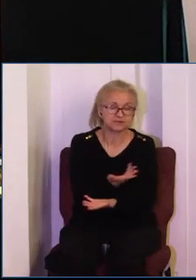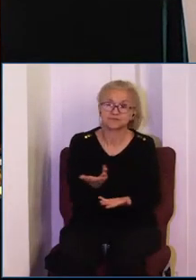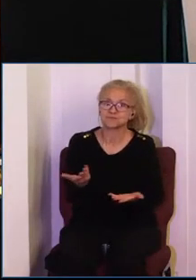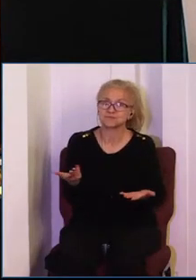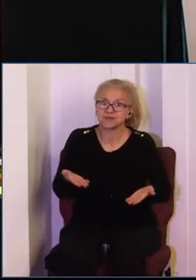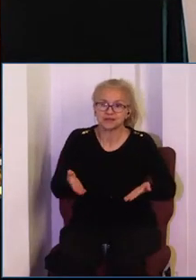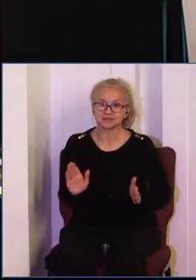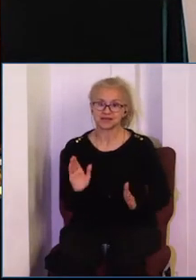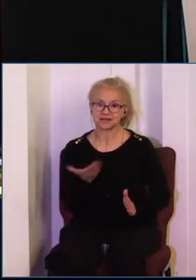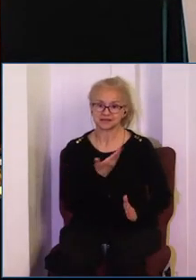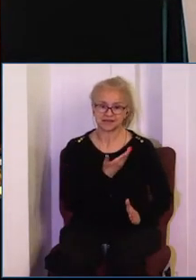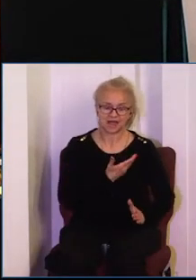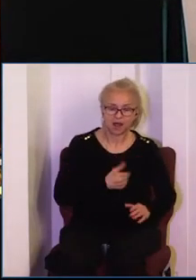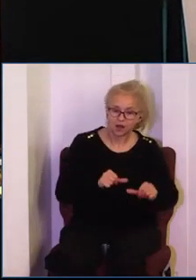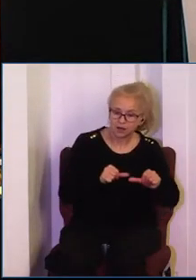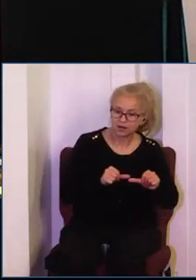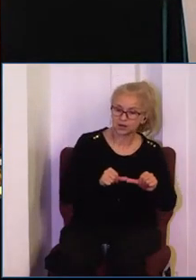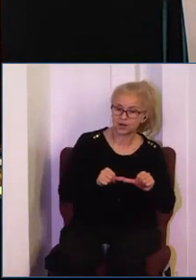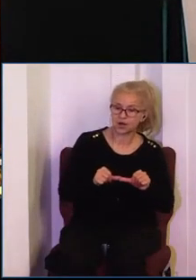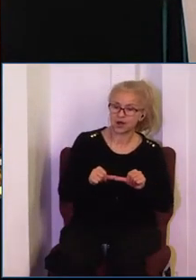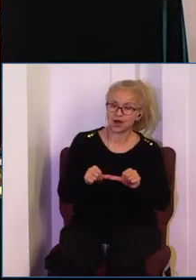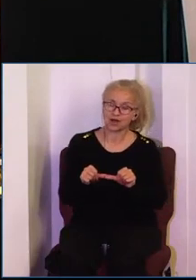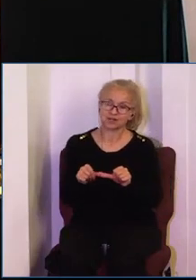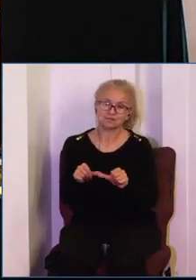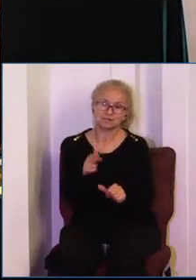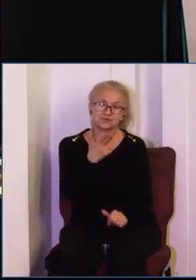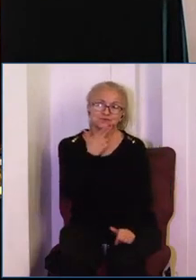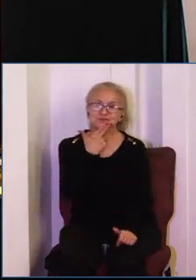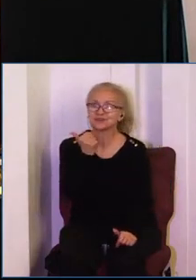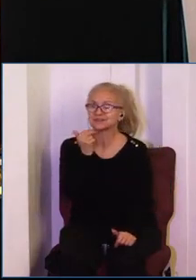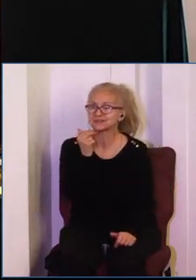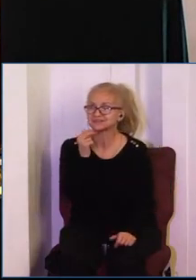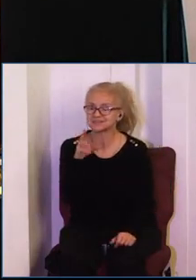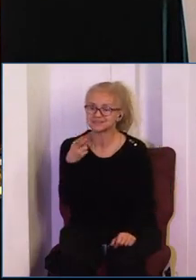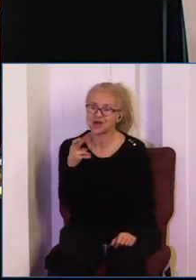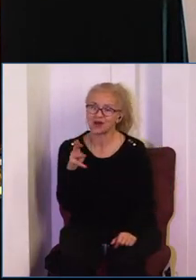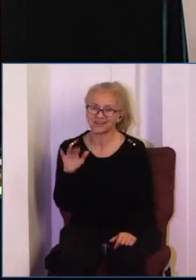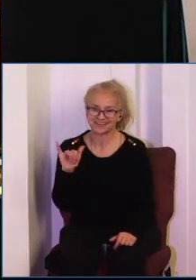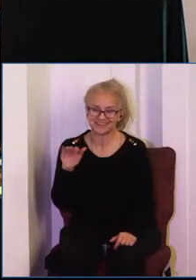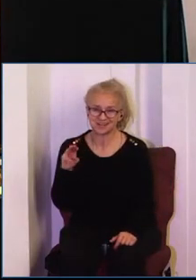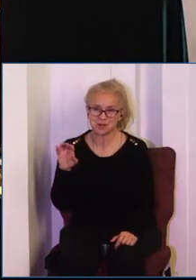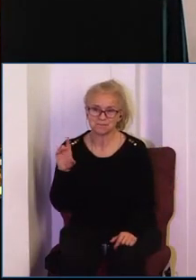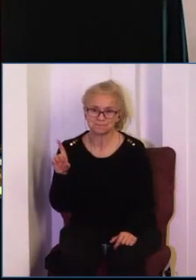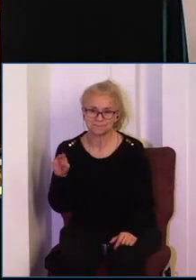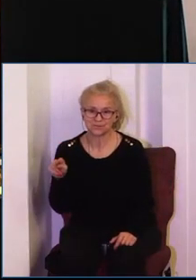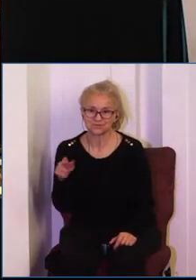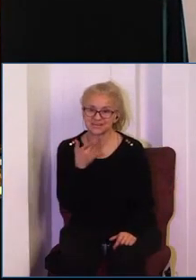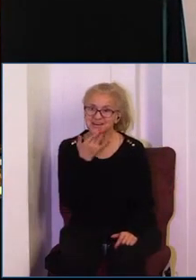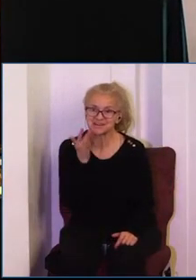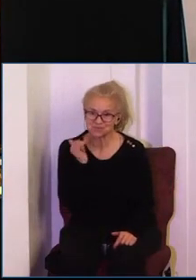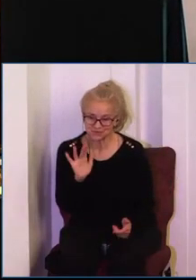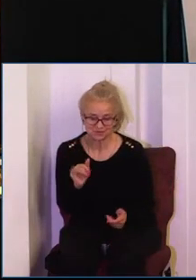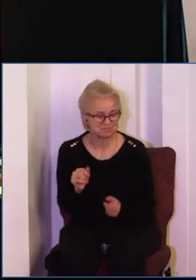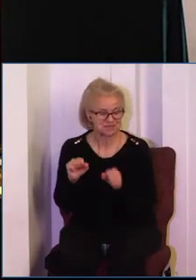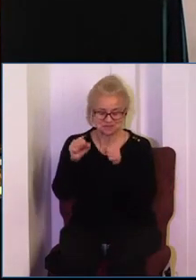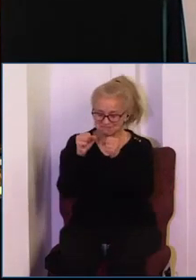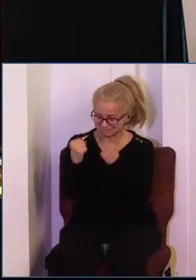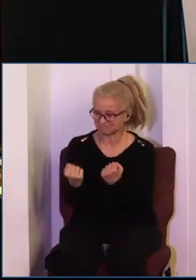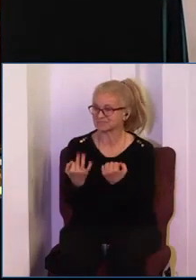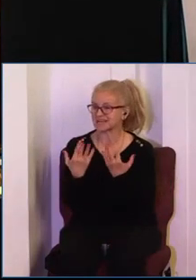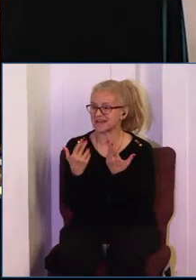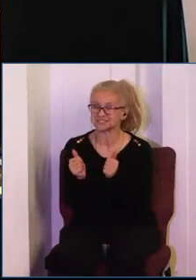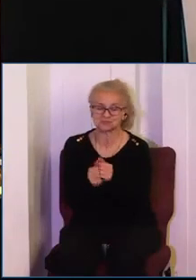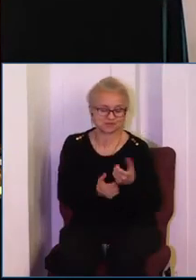May our ongoing honeymoon with you be blessed with tender faithfulness, now